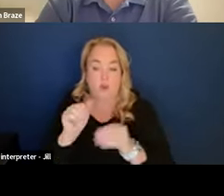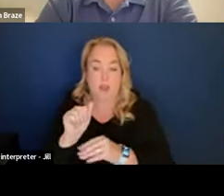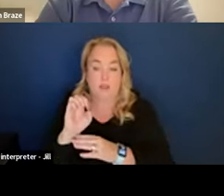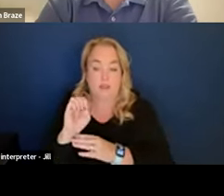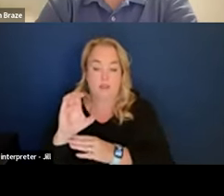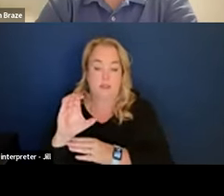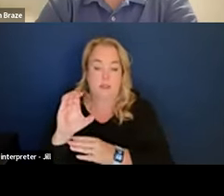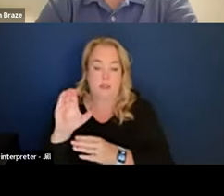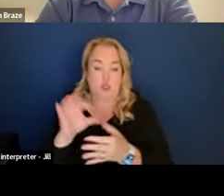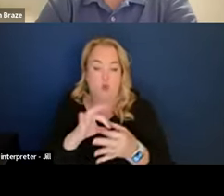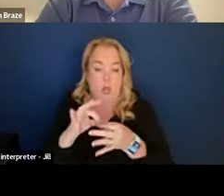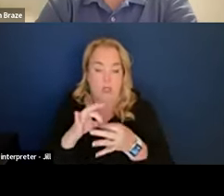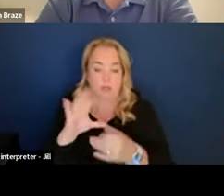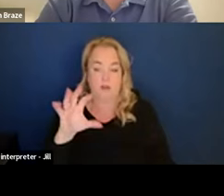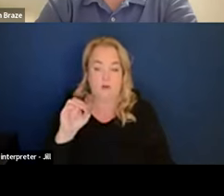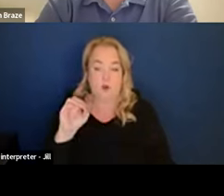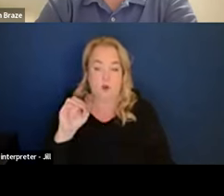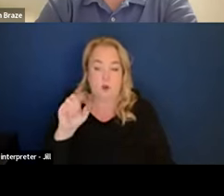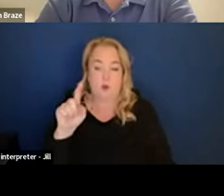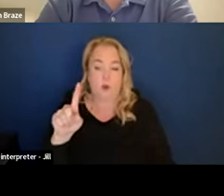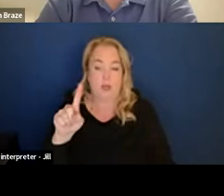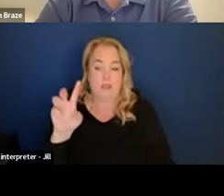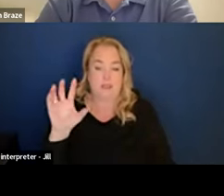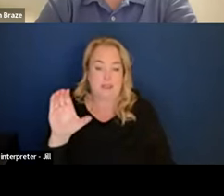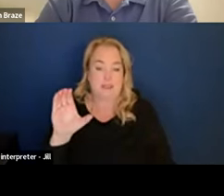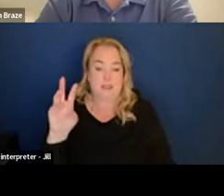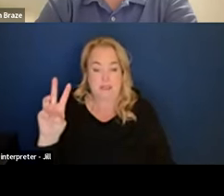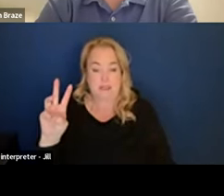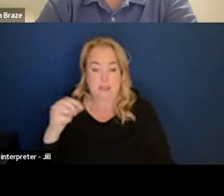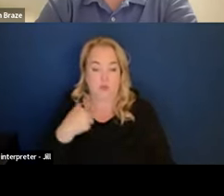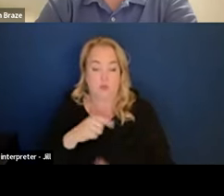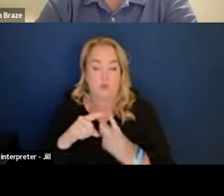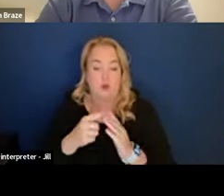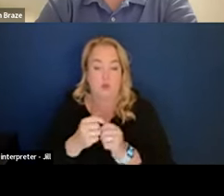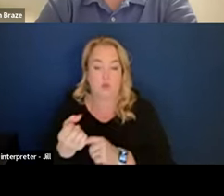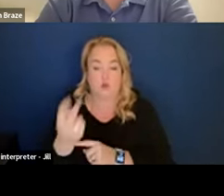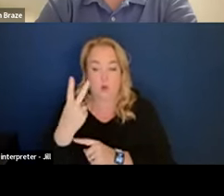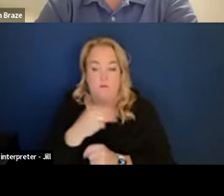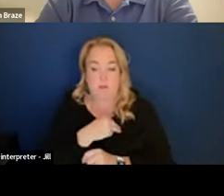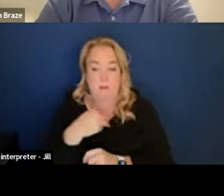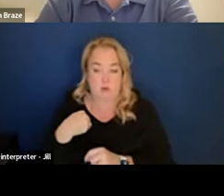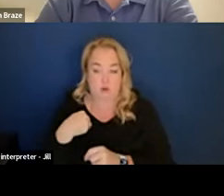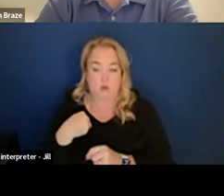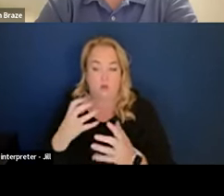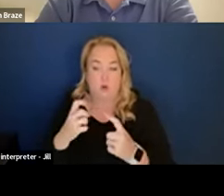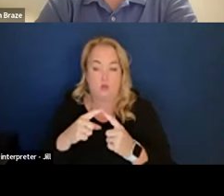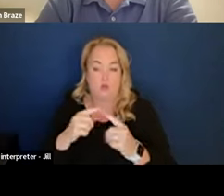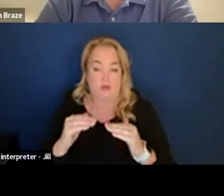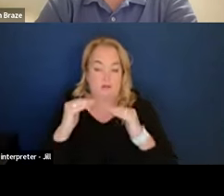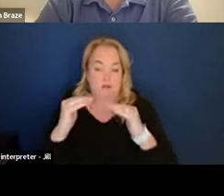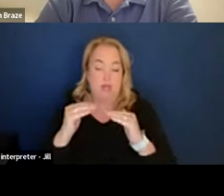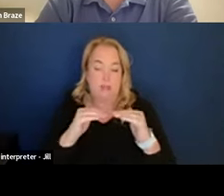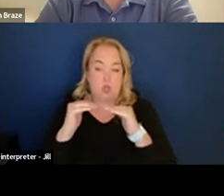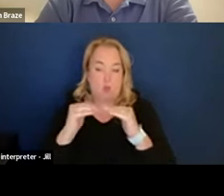Unites. We are a 501c6. We started with 12 members who really had a passion for advancing equity after